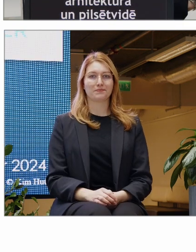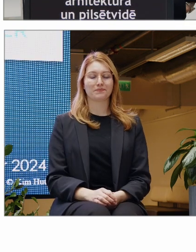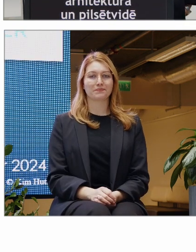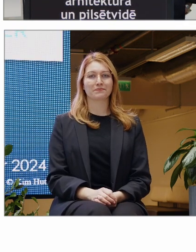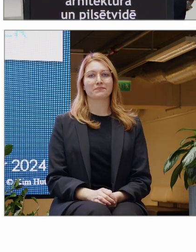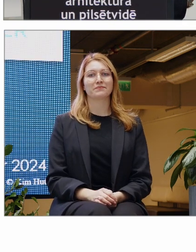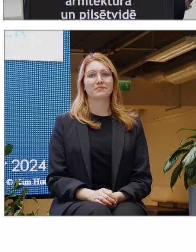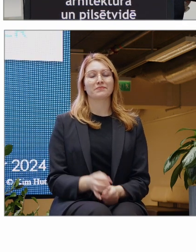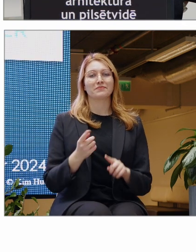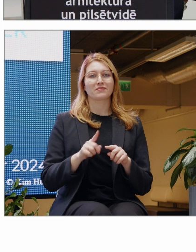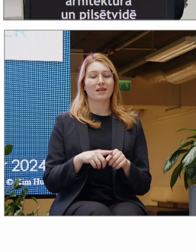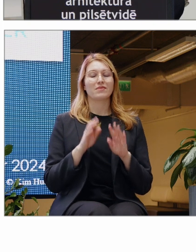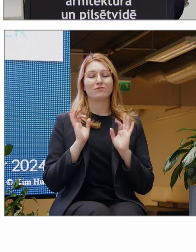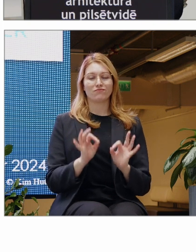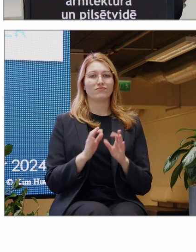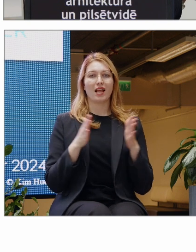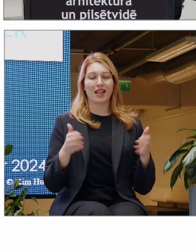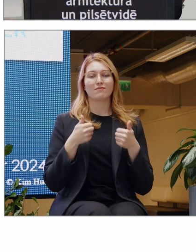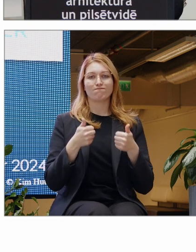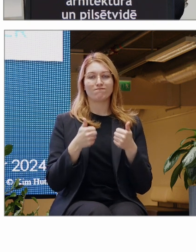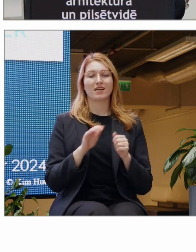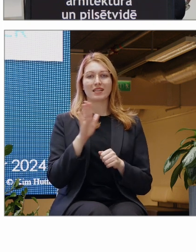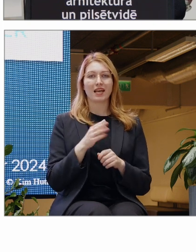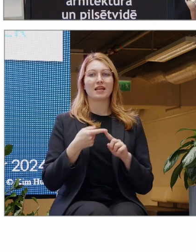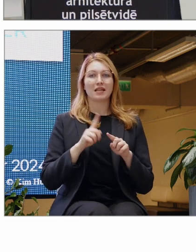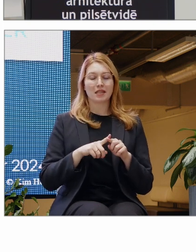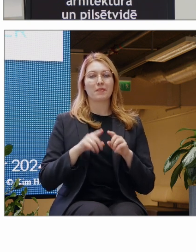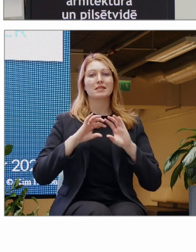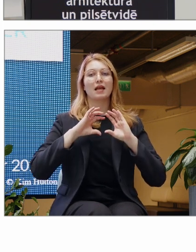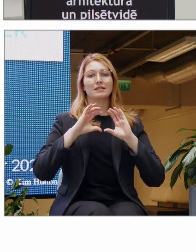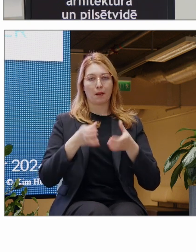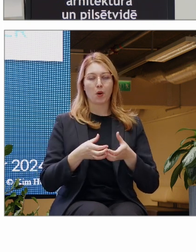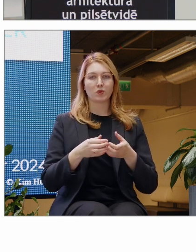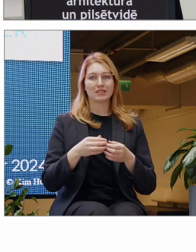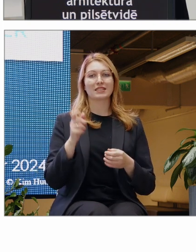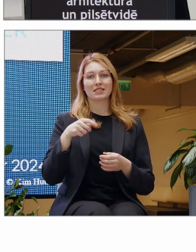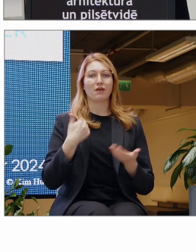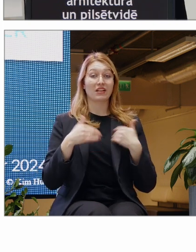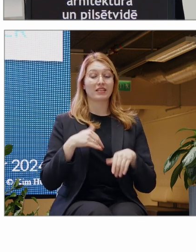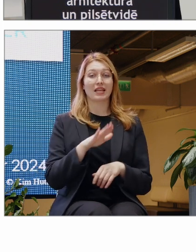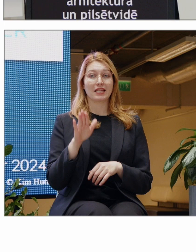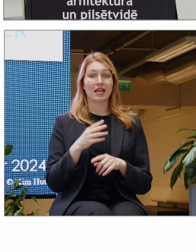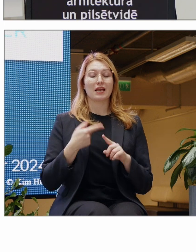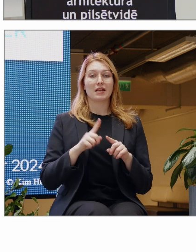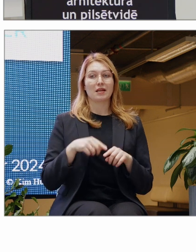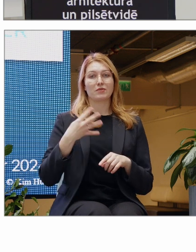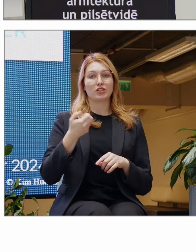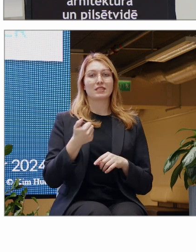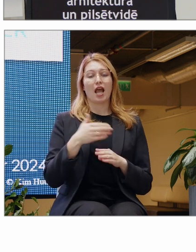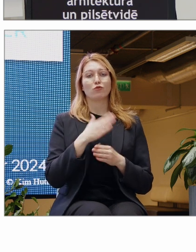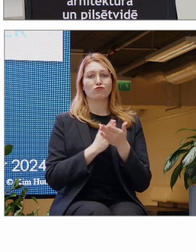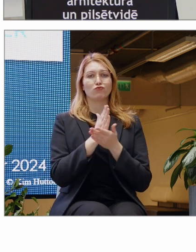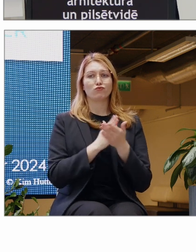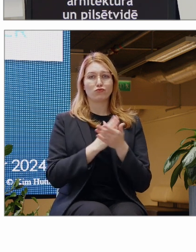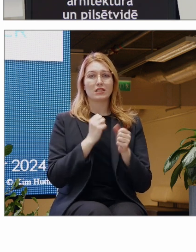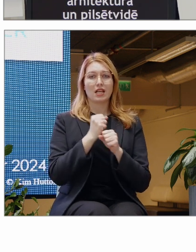So, a great day to hold a conference, International Disabilities Day. As a physiotherapist for 40 years, I specialise in